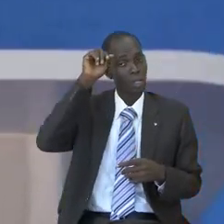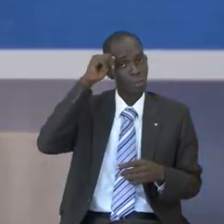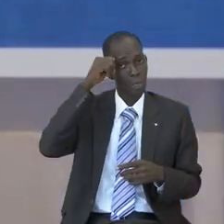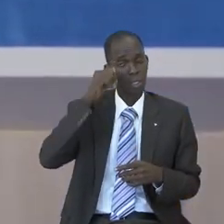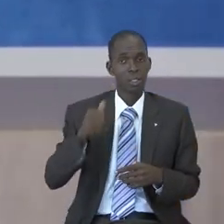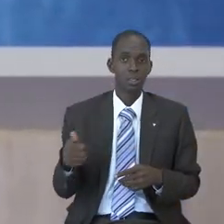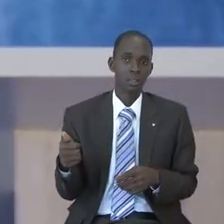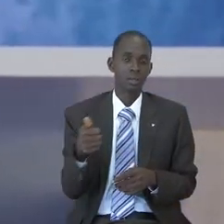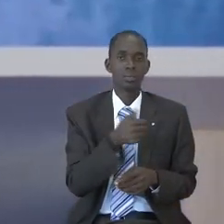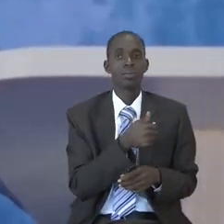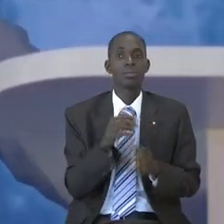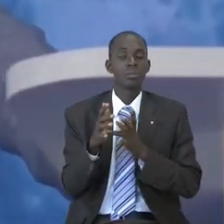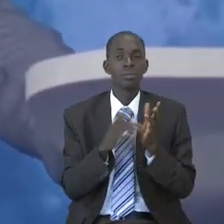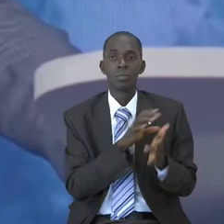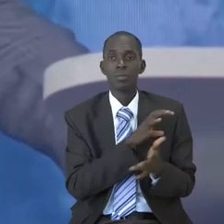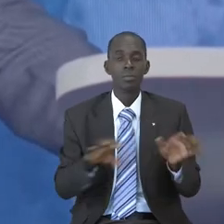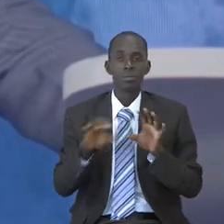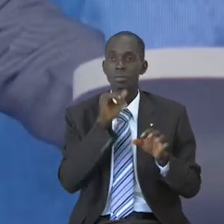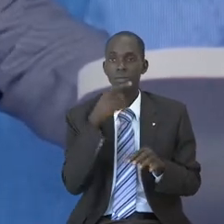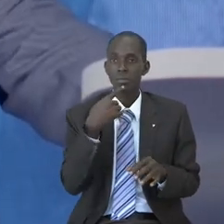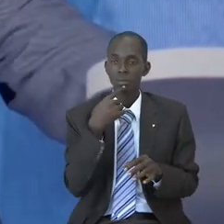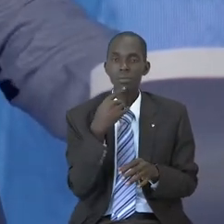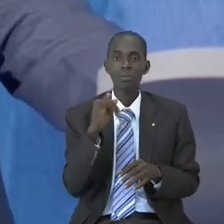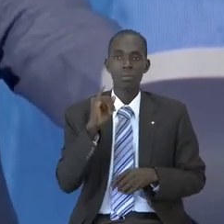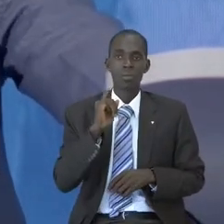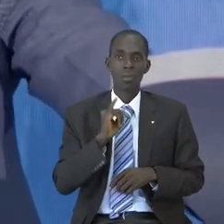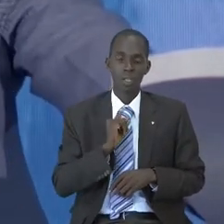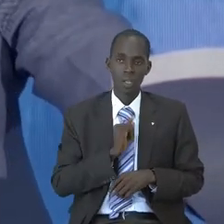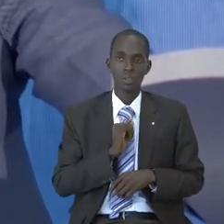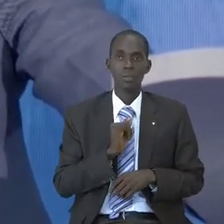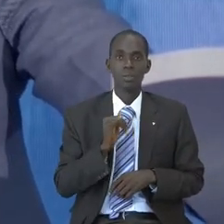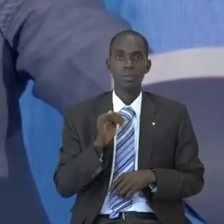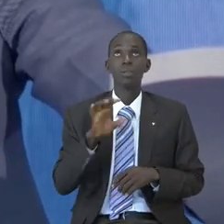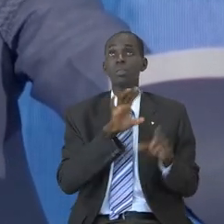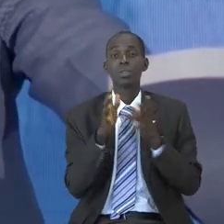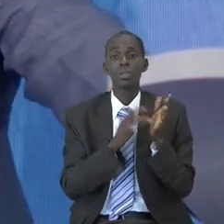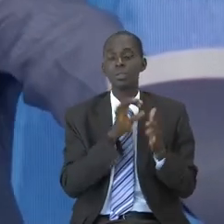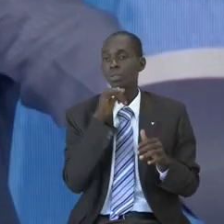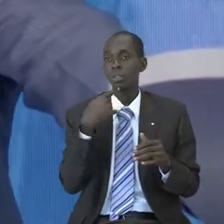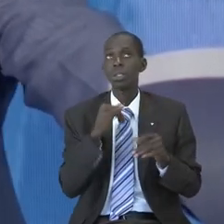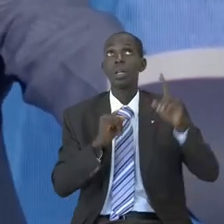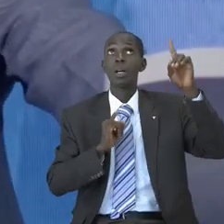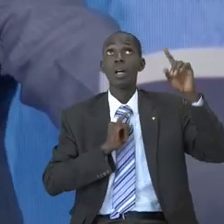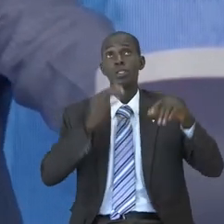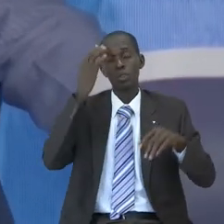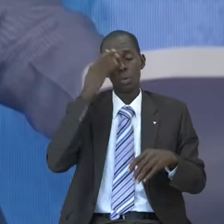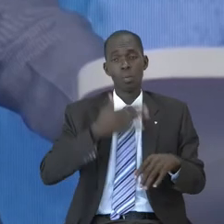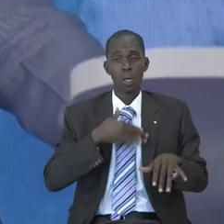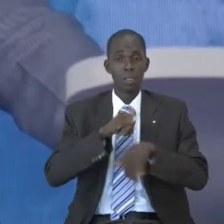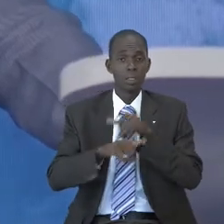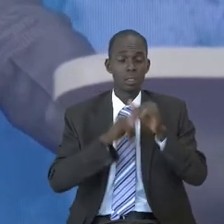Jesus does not say, I know my chameleons, but I know my